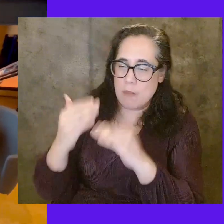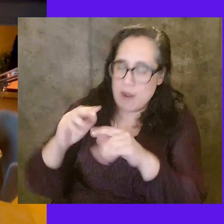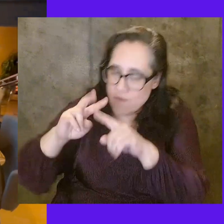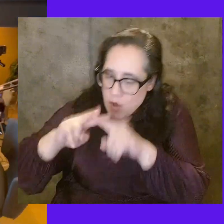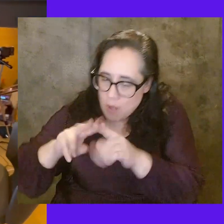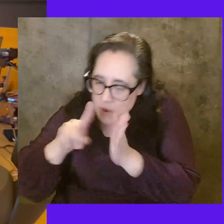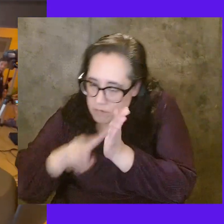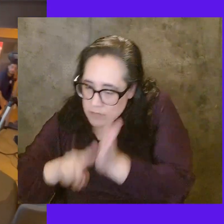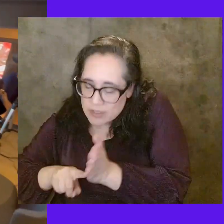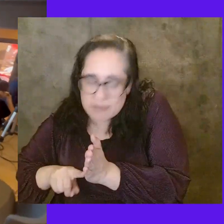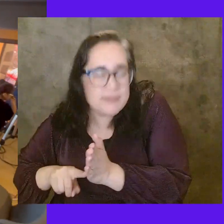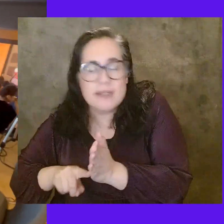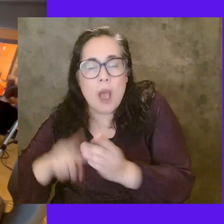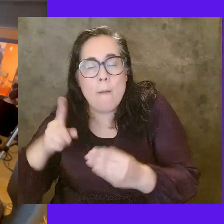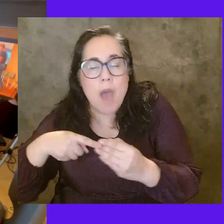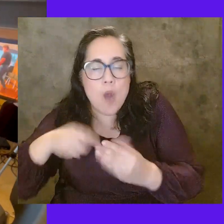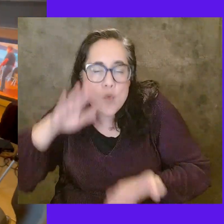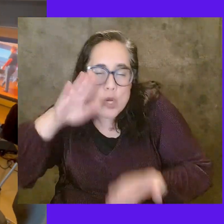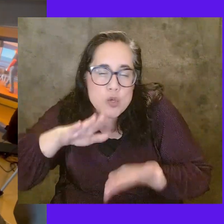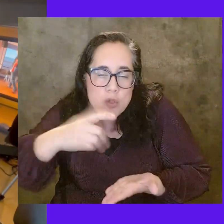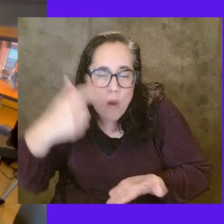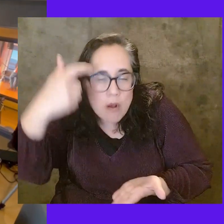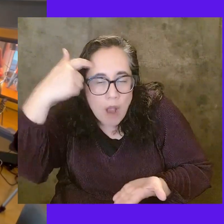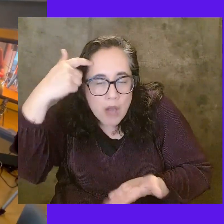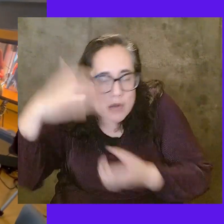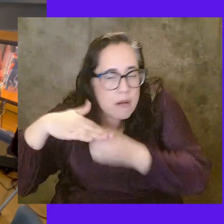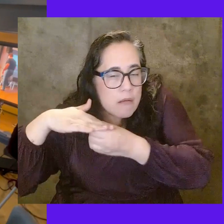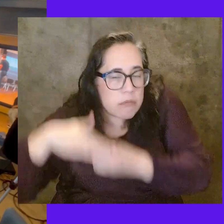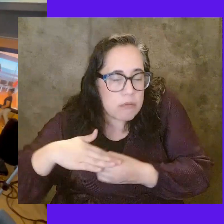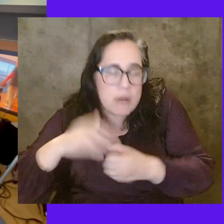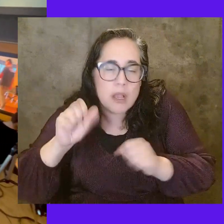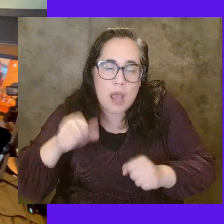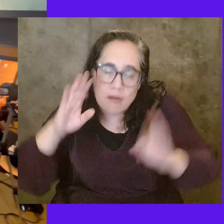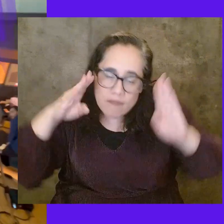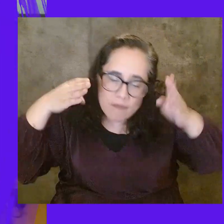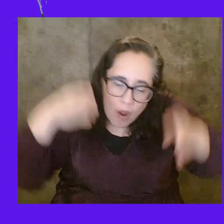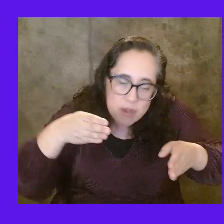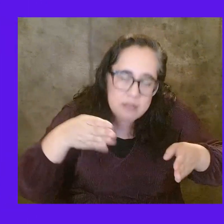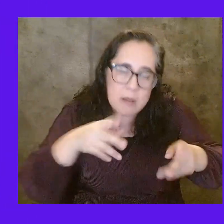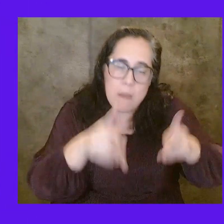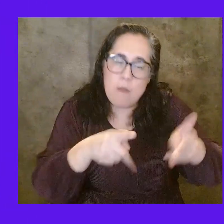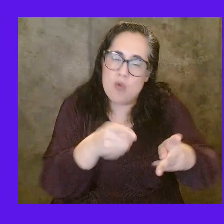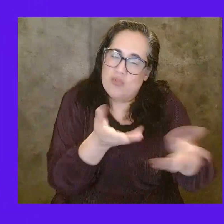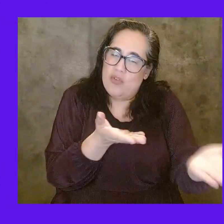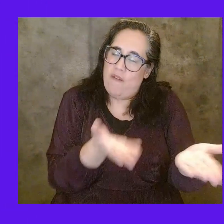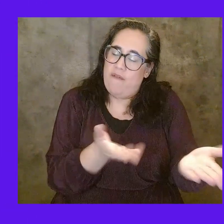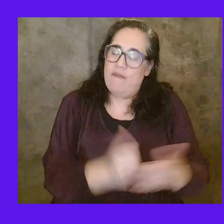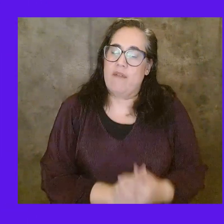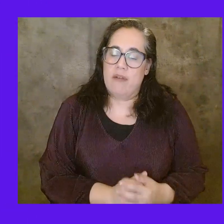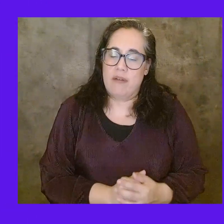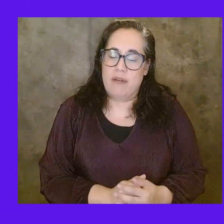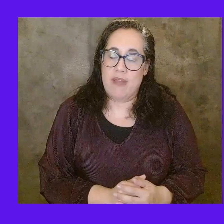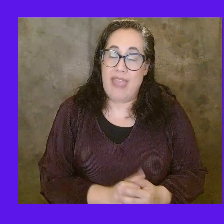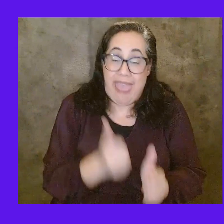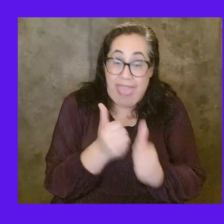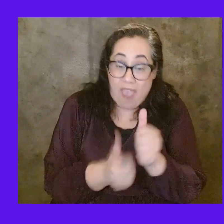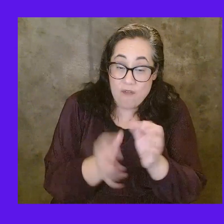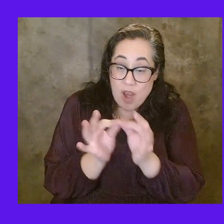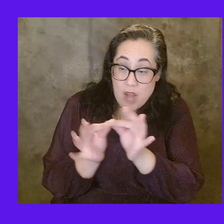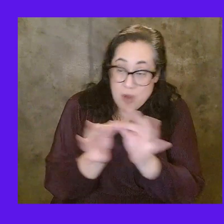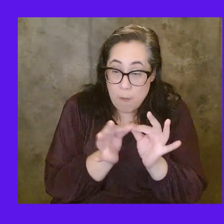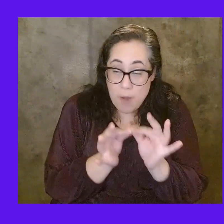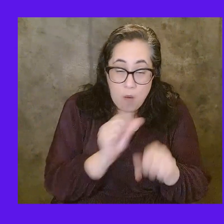about reducing cognitive load so you can focus on the people you're there to serve. Every interpreting assignment is